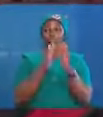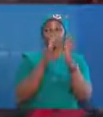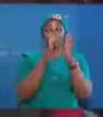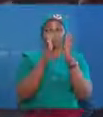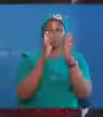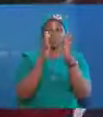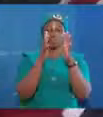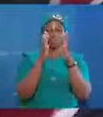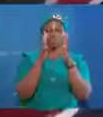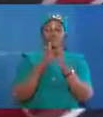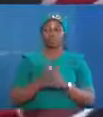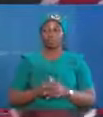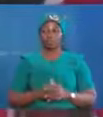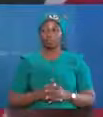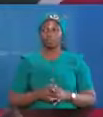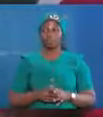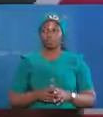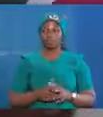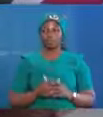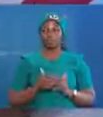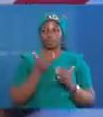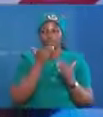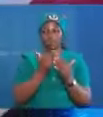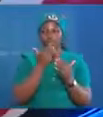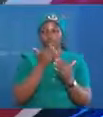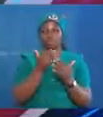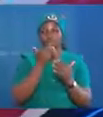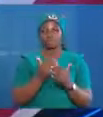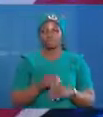Thank you, Gidi. Asante.